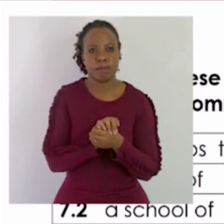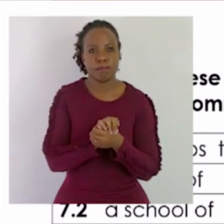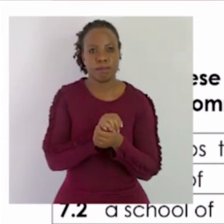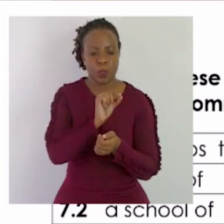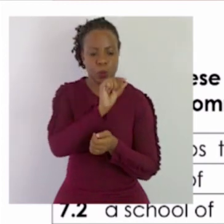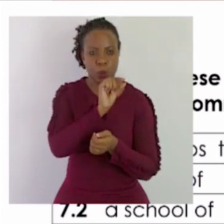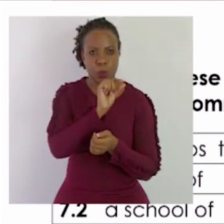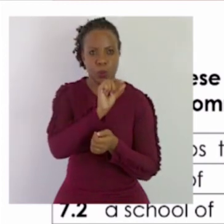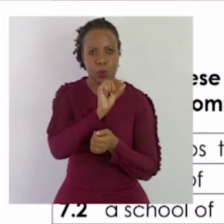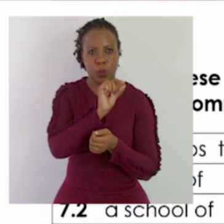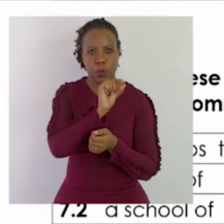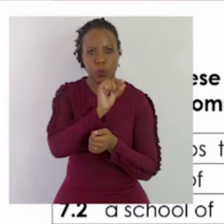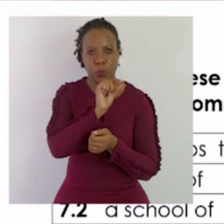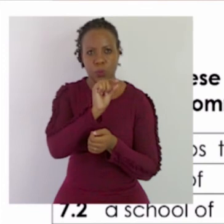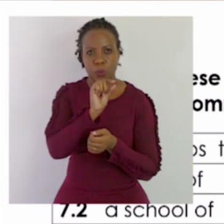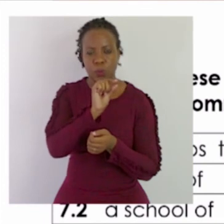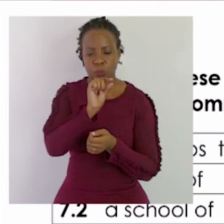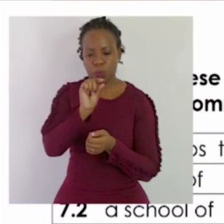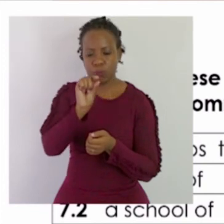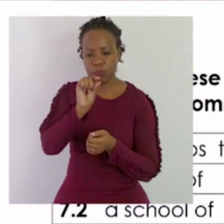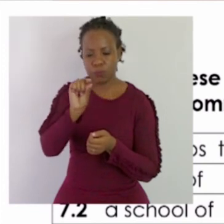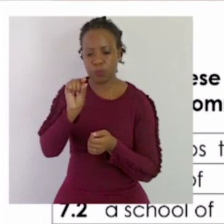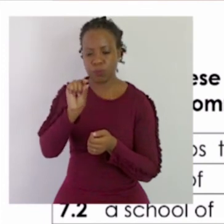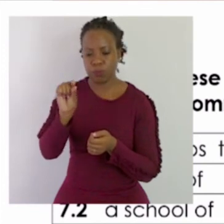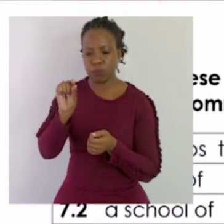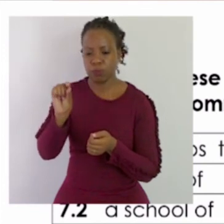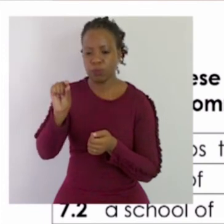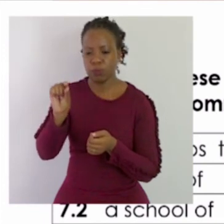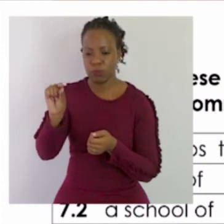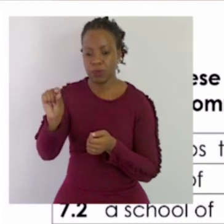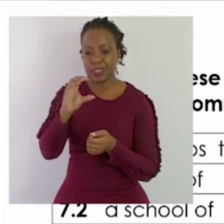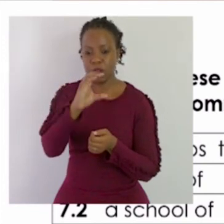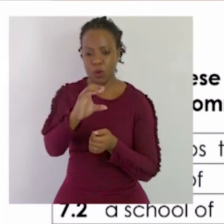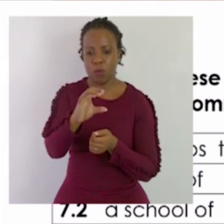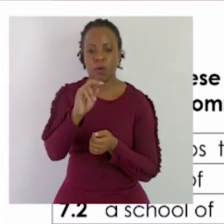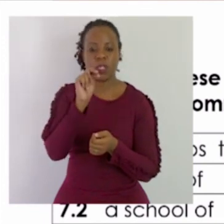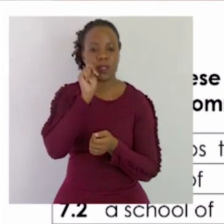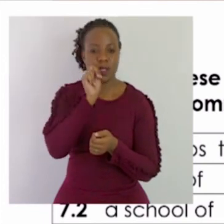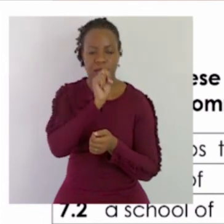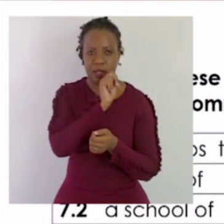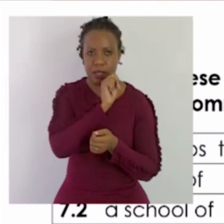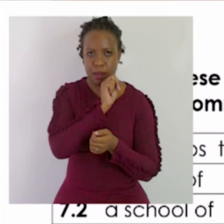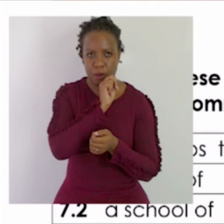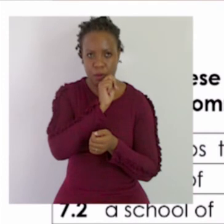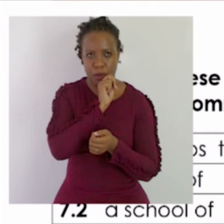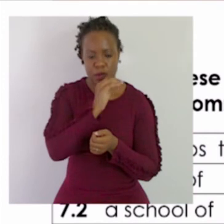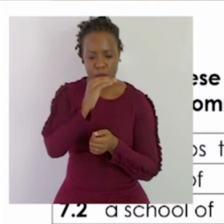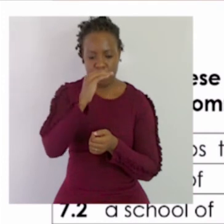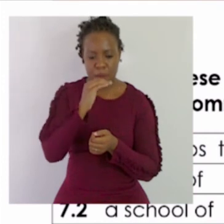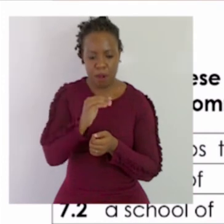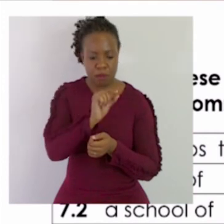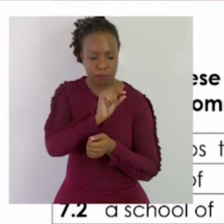directors, ships, thieves, ants, horses, cards,